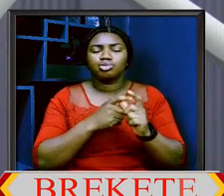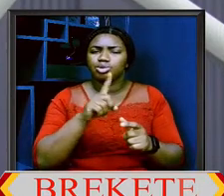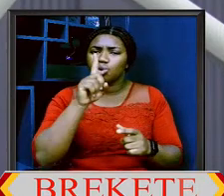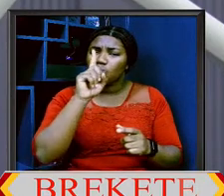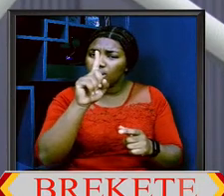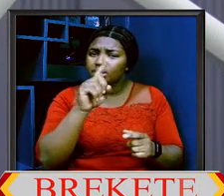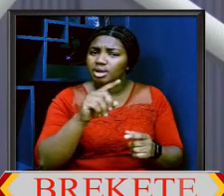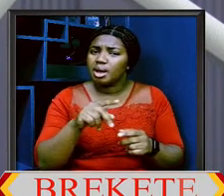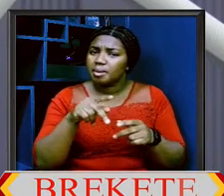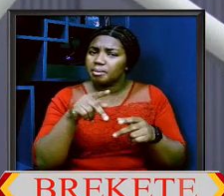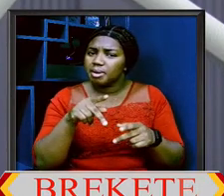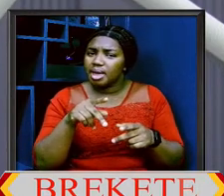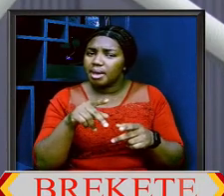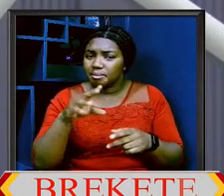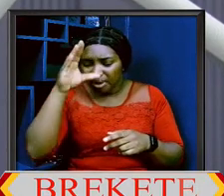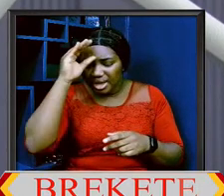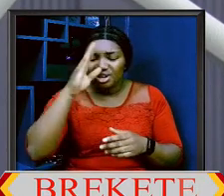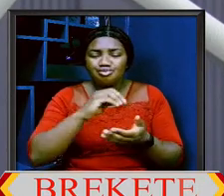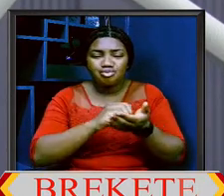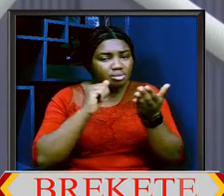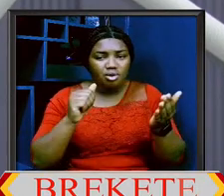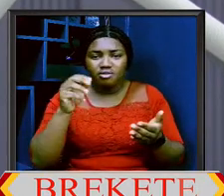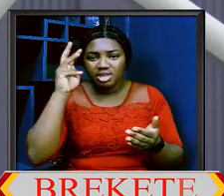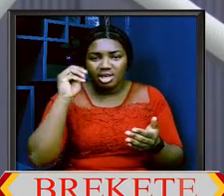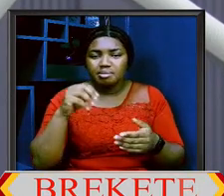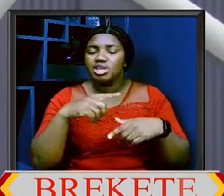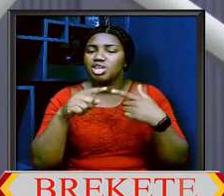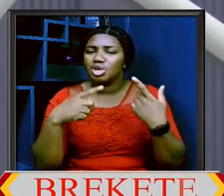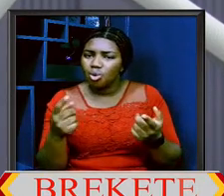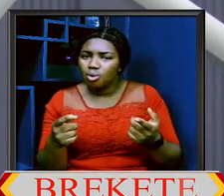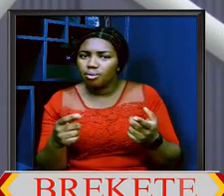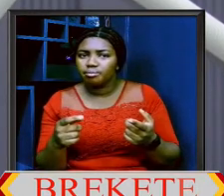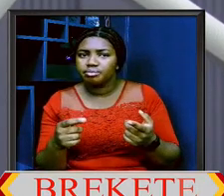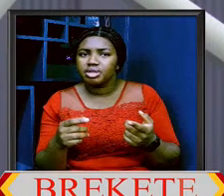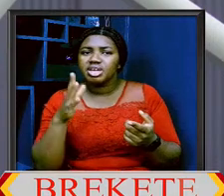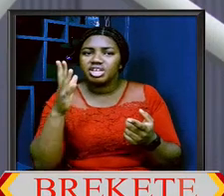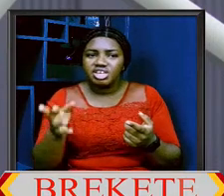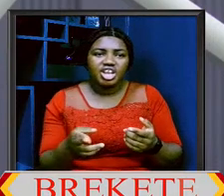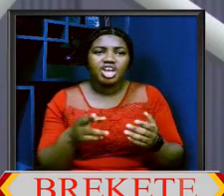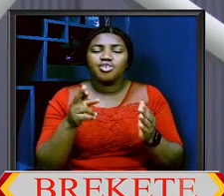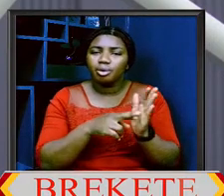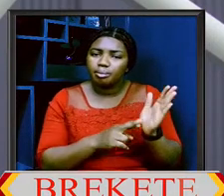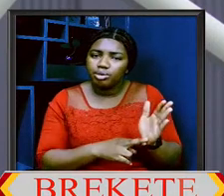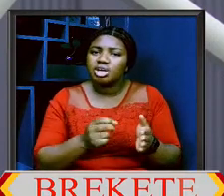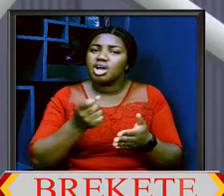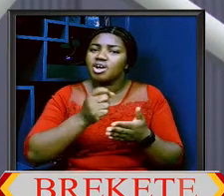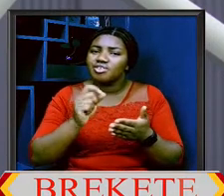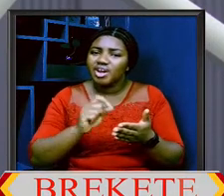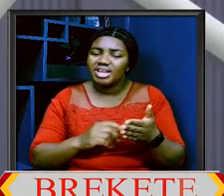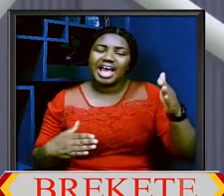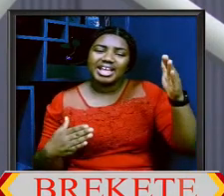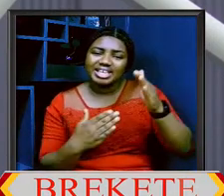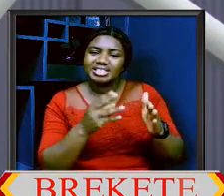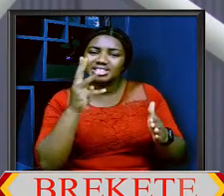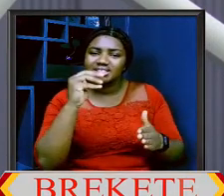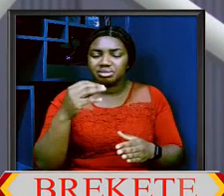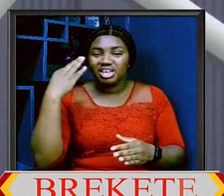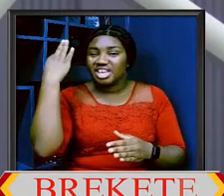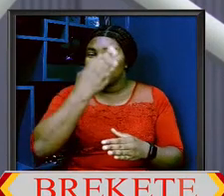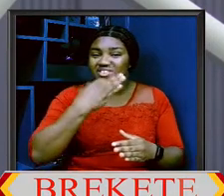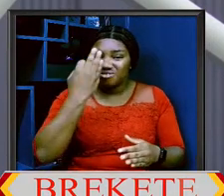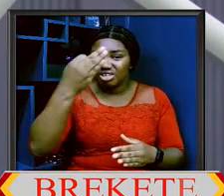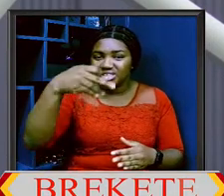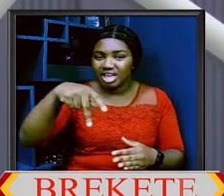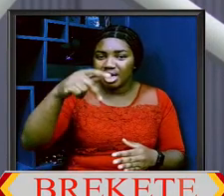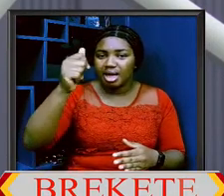like one particular man they don't eject him he go he they report him write petition against him he face panel